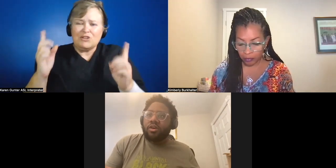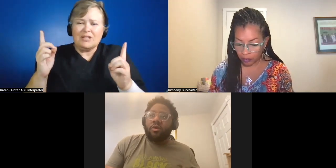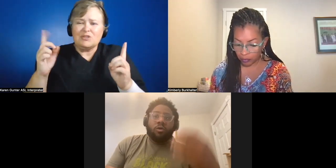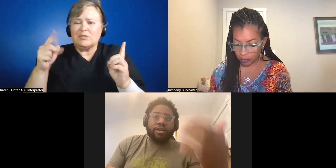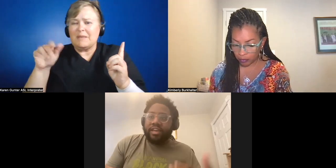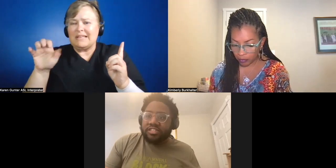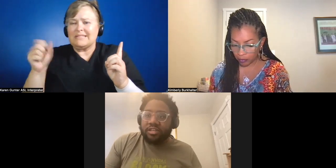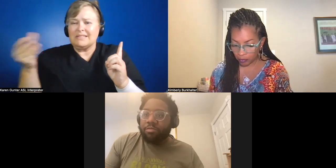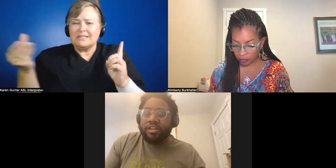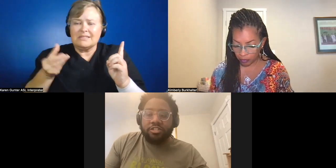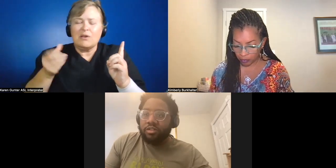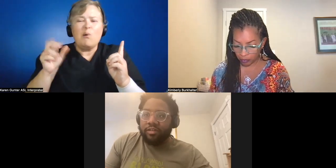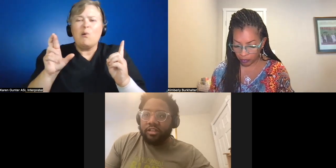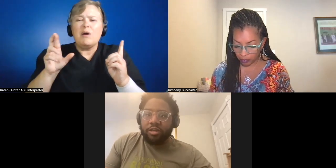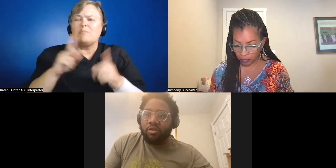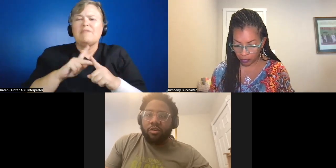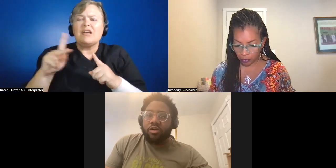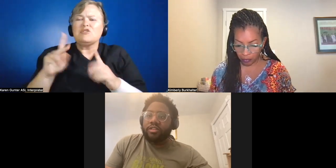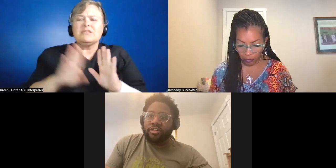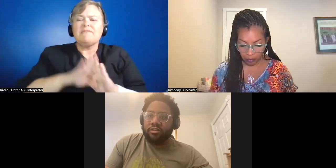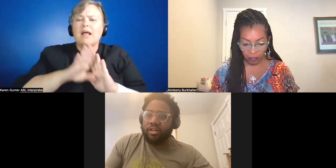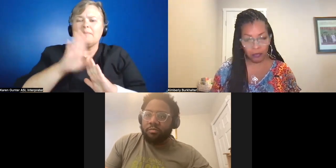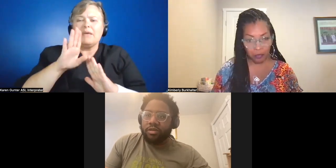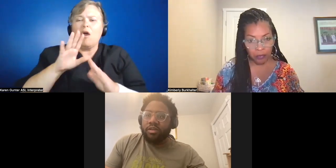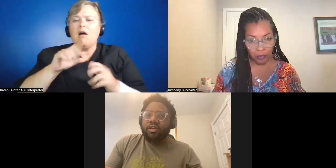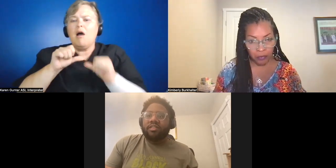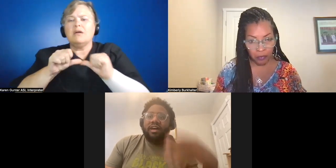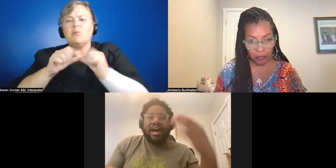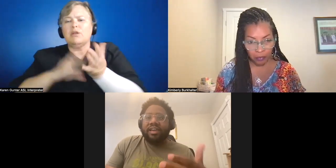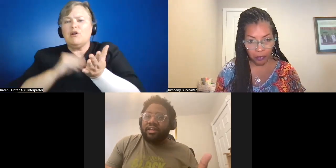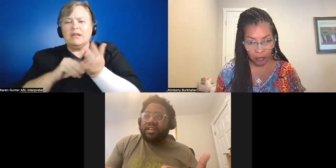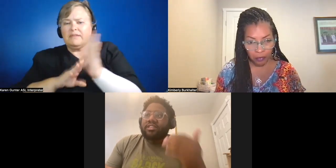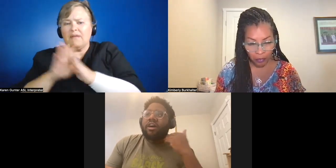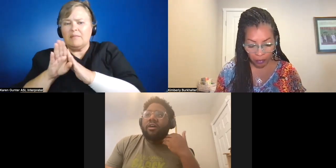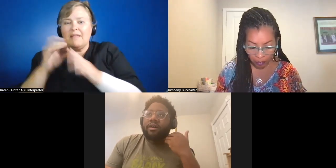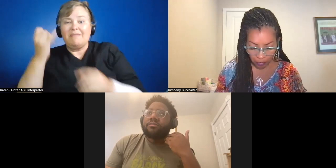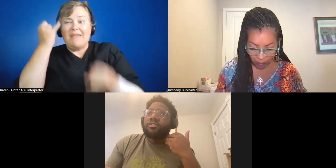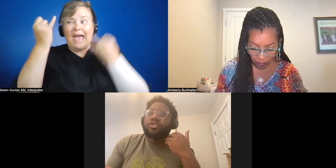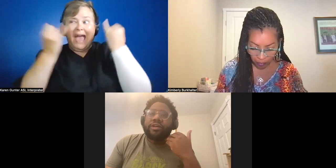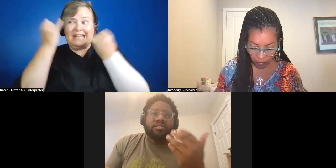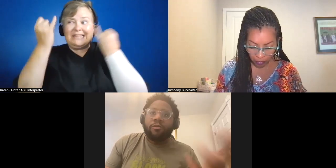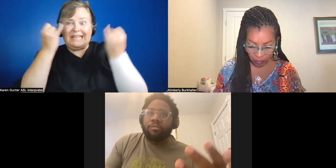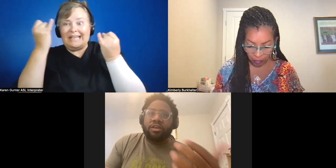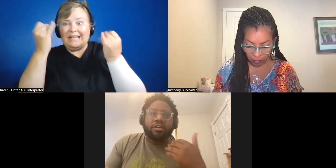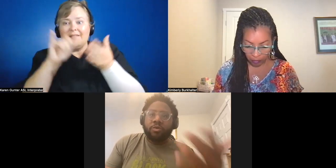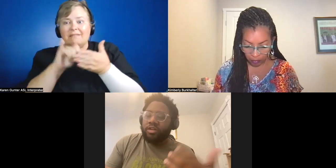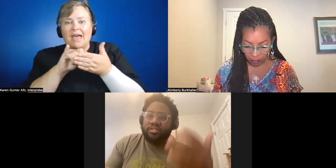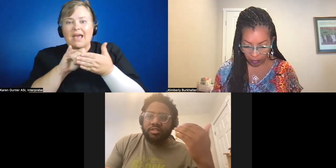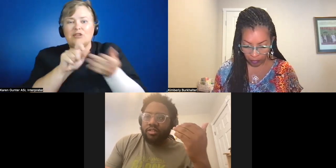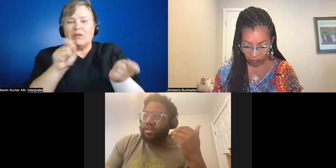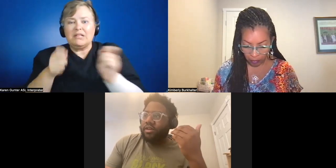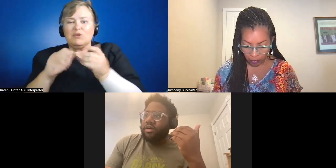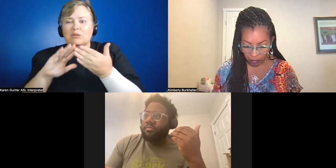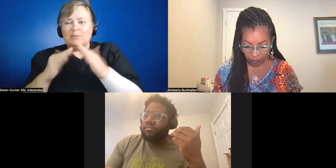spaces, or just in professional development, ongoing learning development, the ideas that are transforming communities